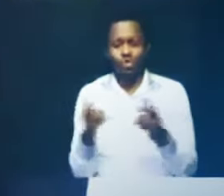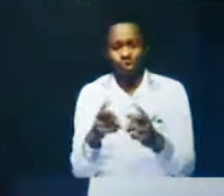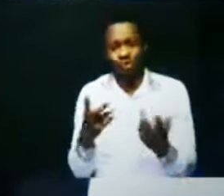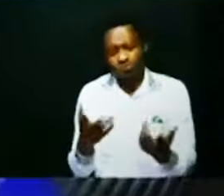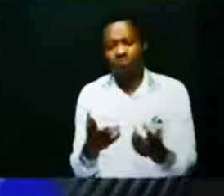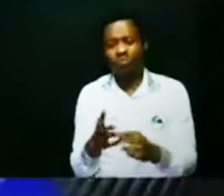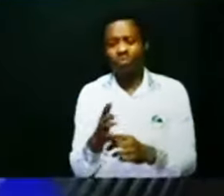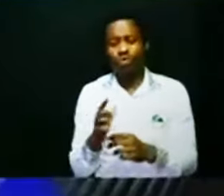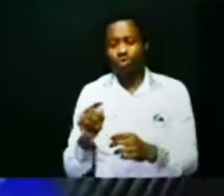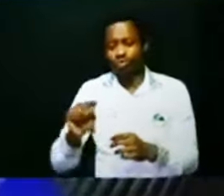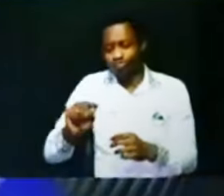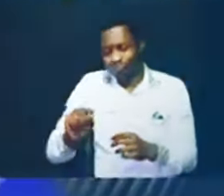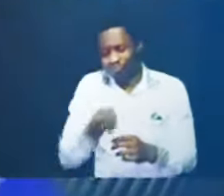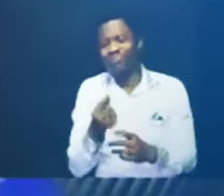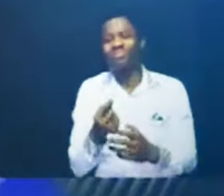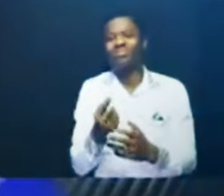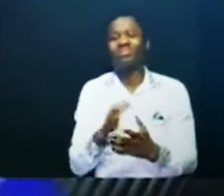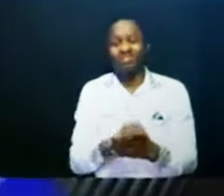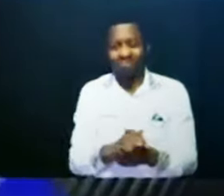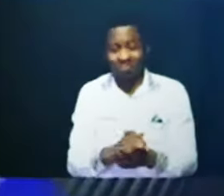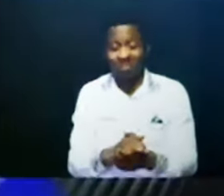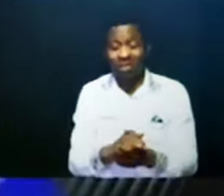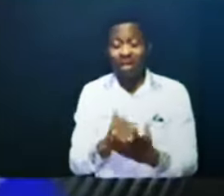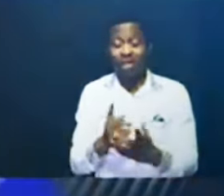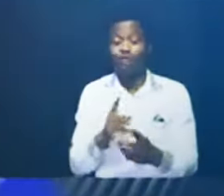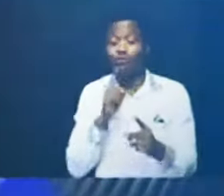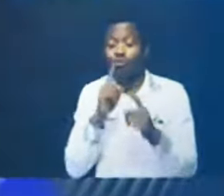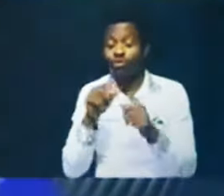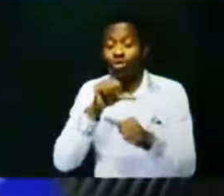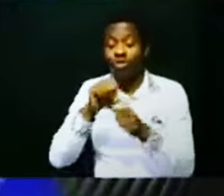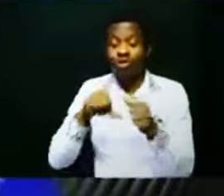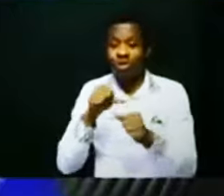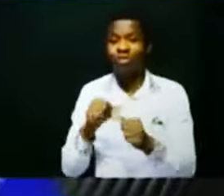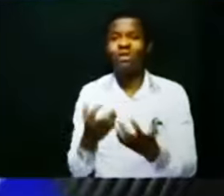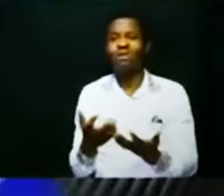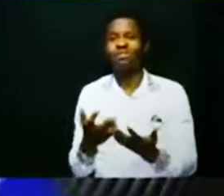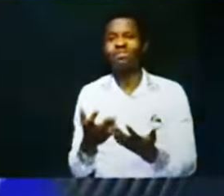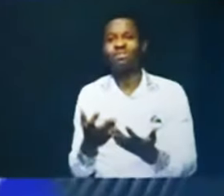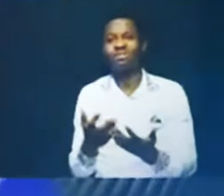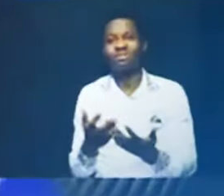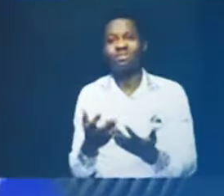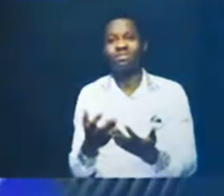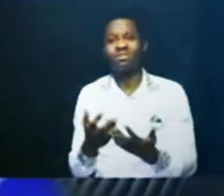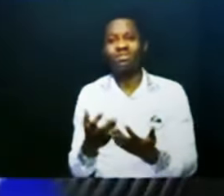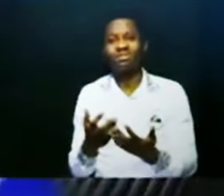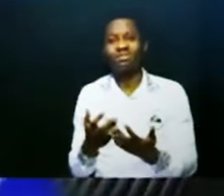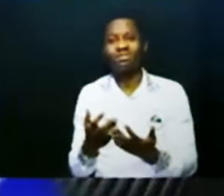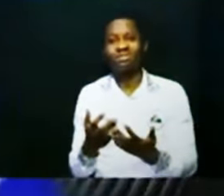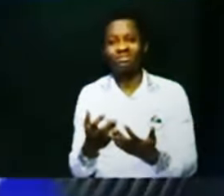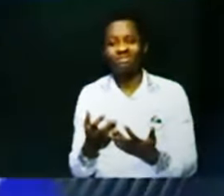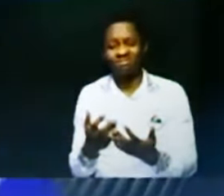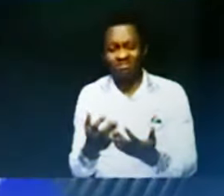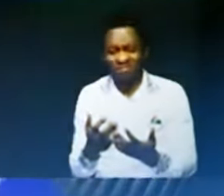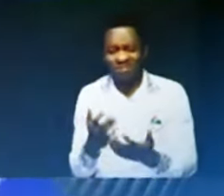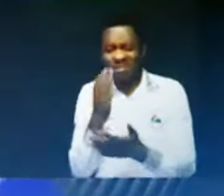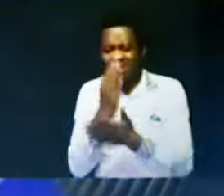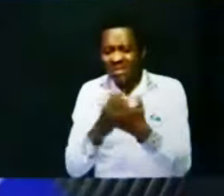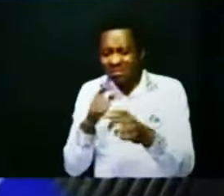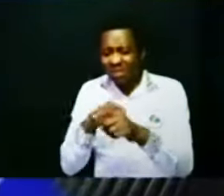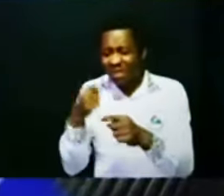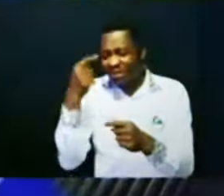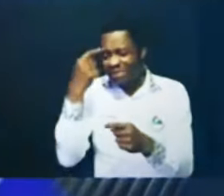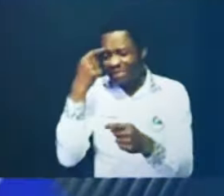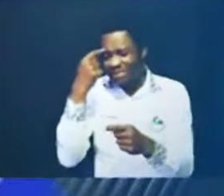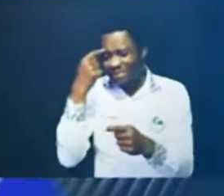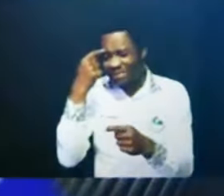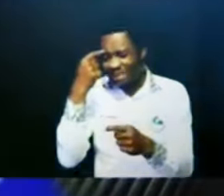here. Timide san ho ewa ha. And then I will talk about offenses against God. Sometimes we even think that God has